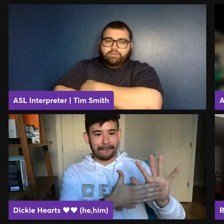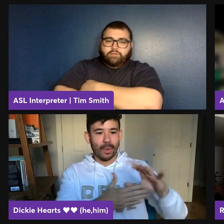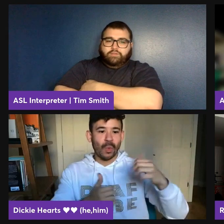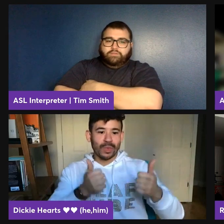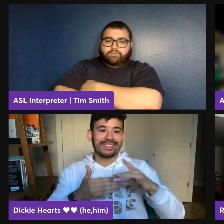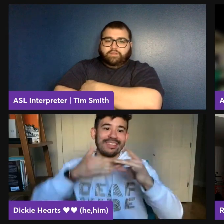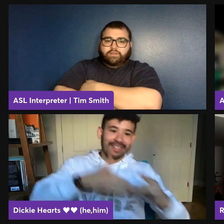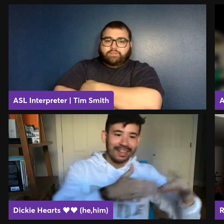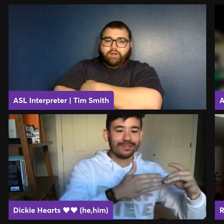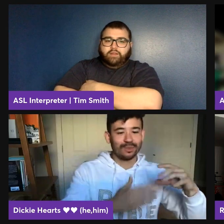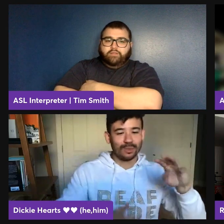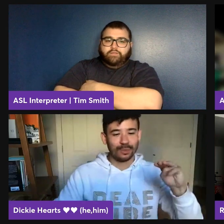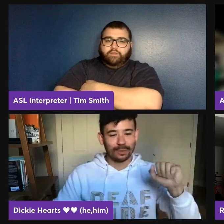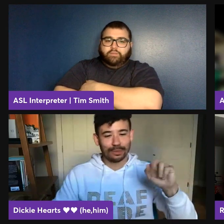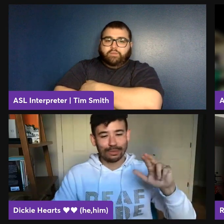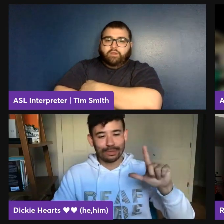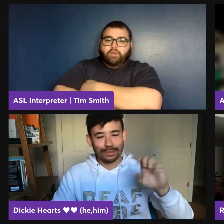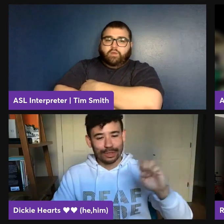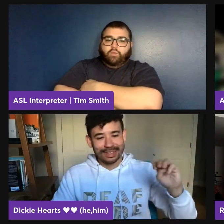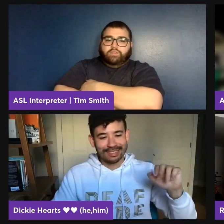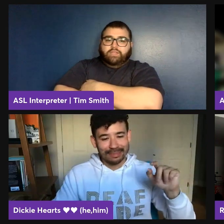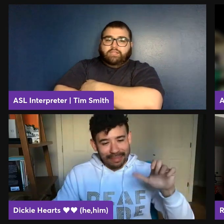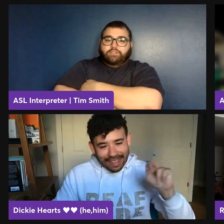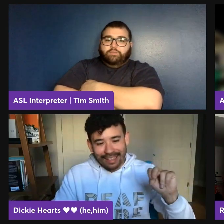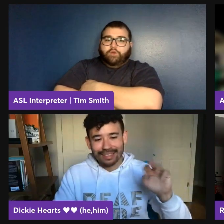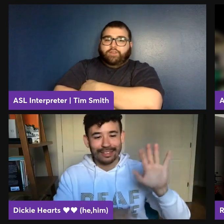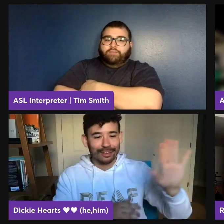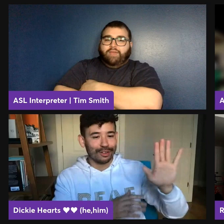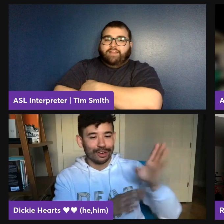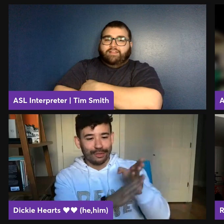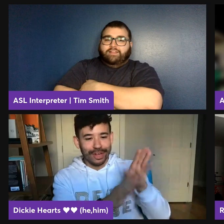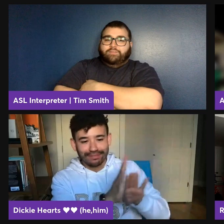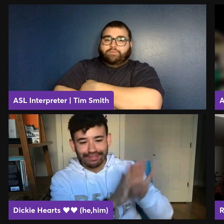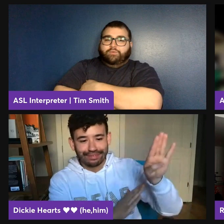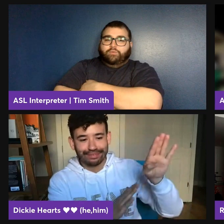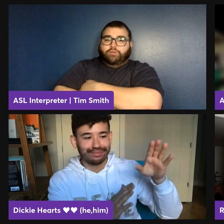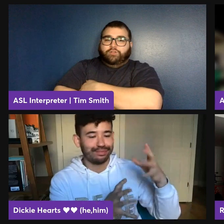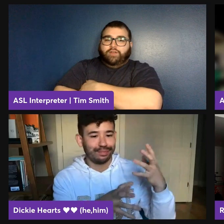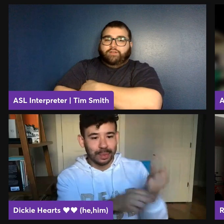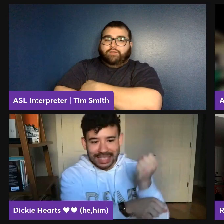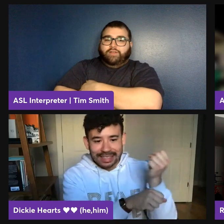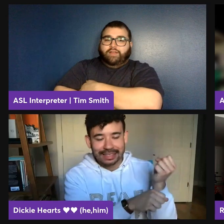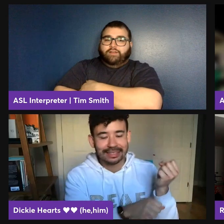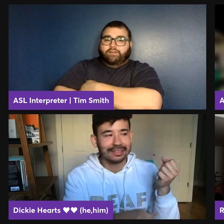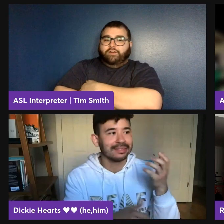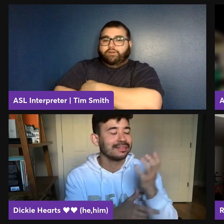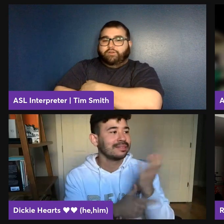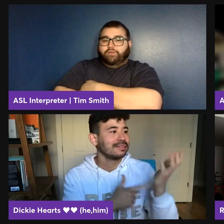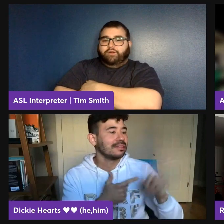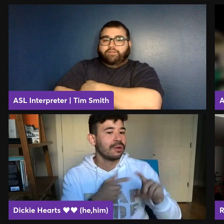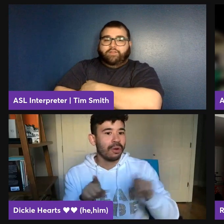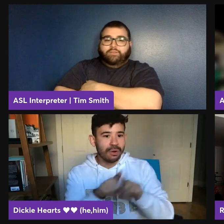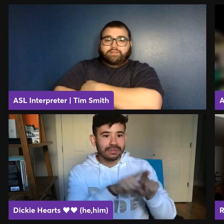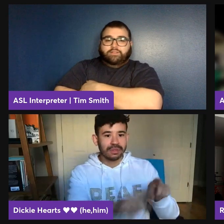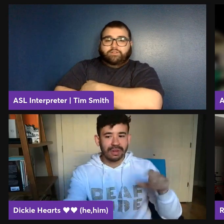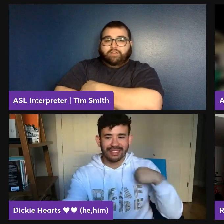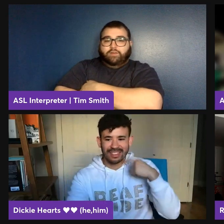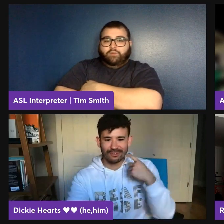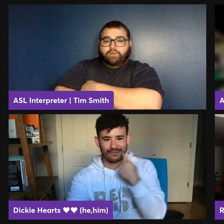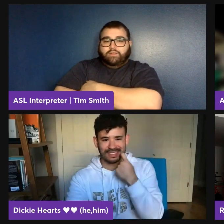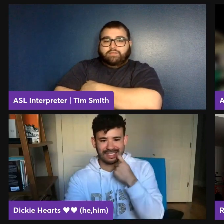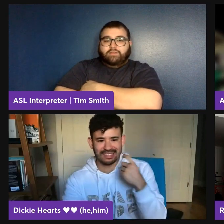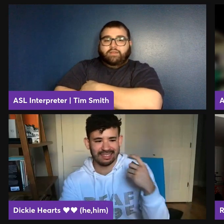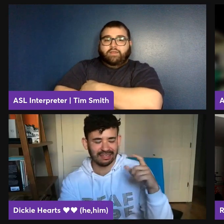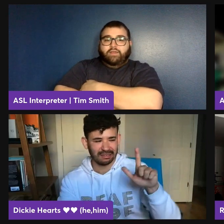around. That was inspired the film, which led to Marlee Matlin's profile and her career developments and her